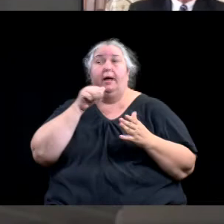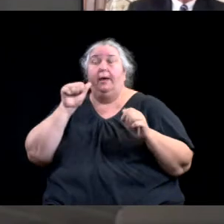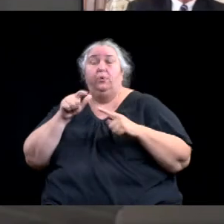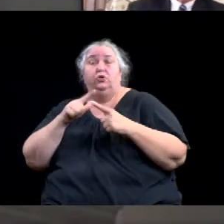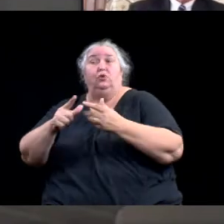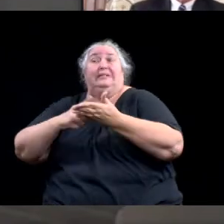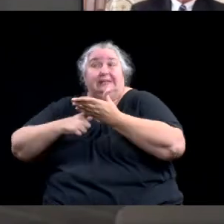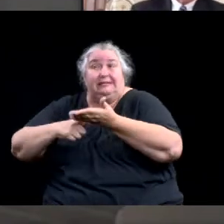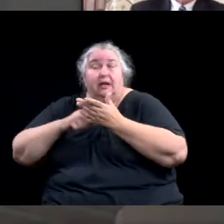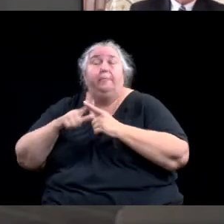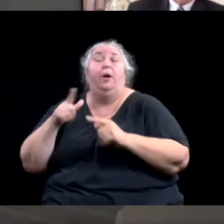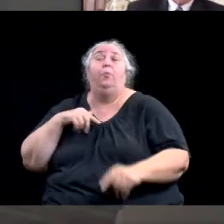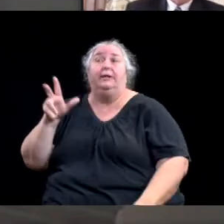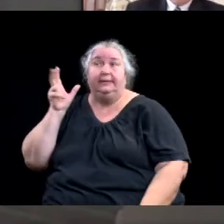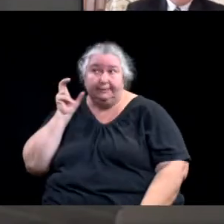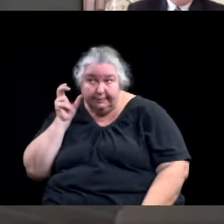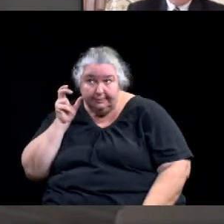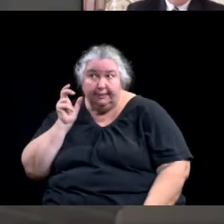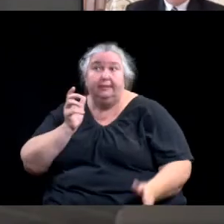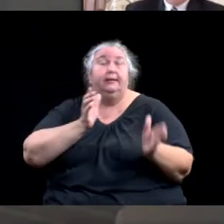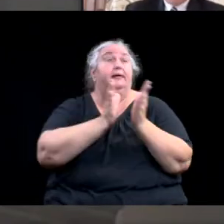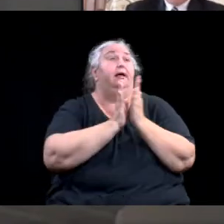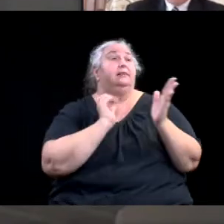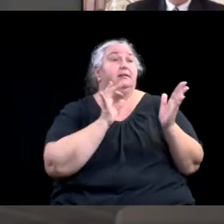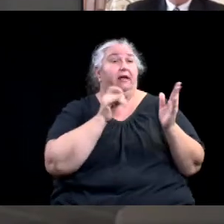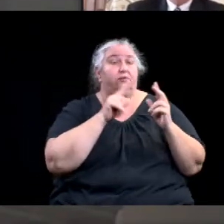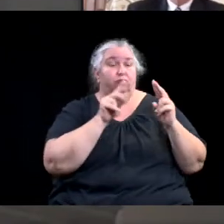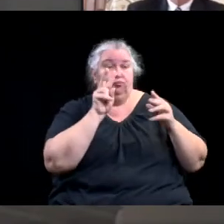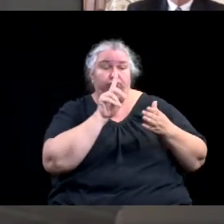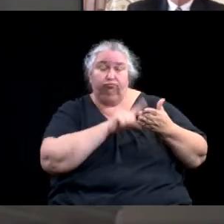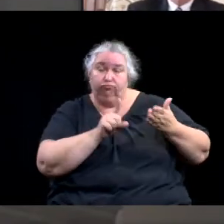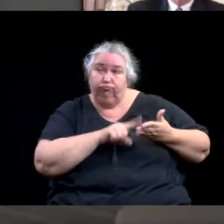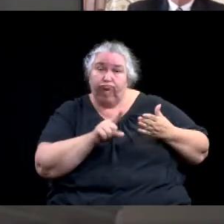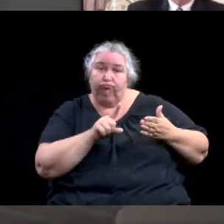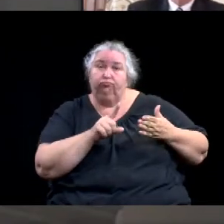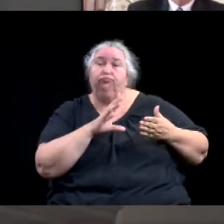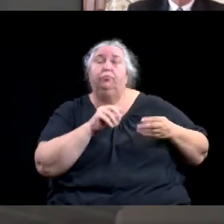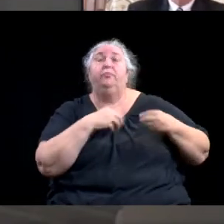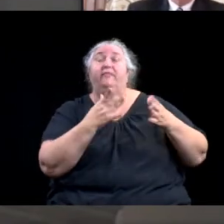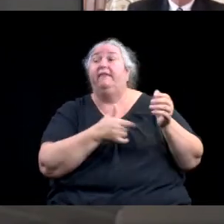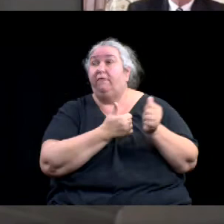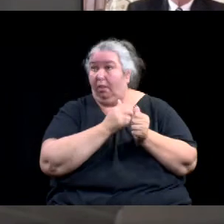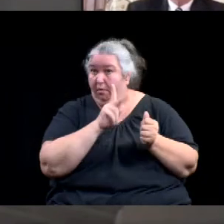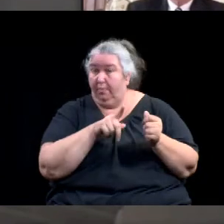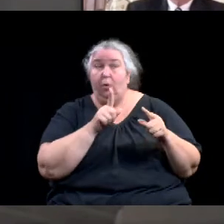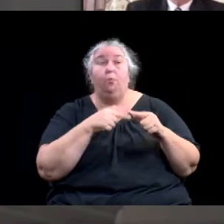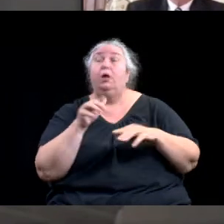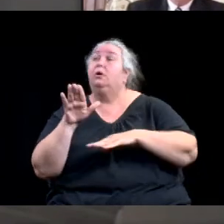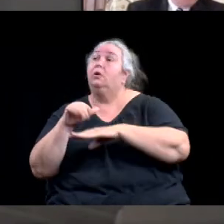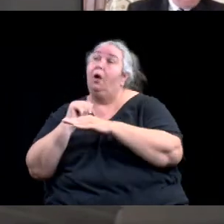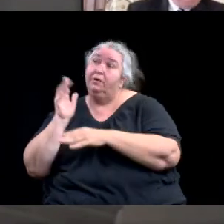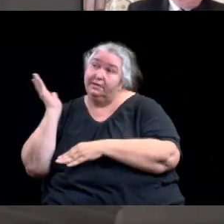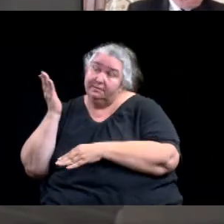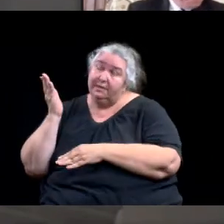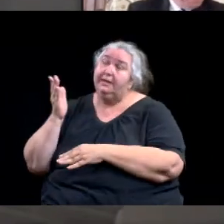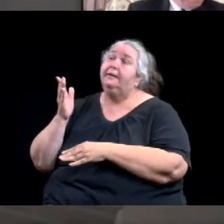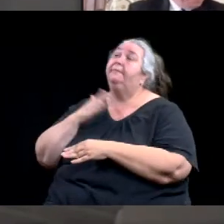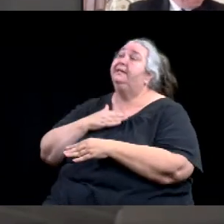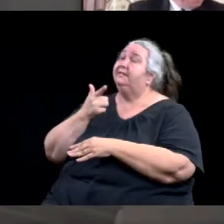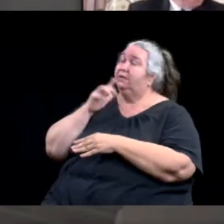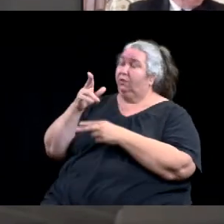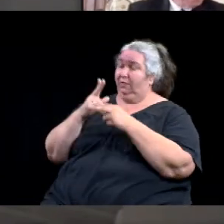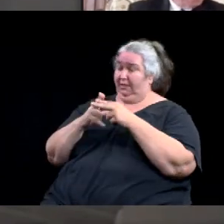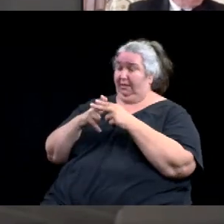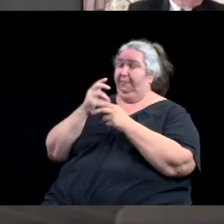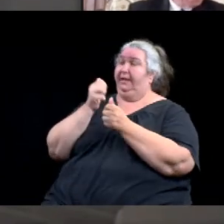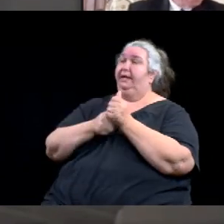speak, please state your name for the record. Each speaker must limit comments to 3 minutes. Any person making personal, impertinent, or slanderous remarks or who